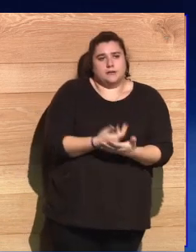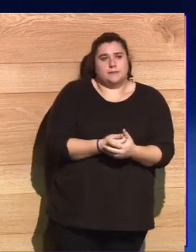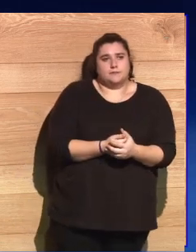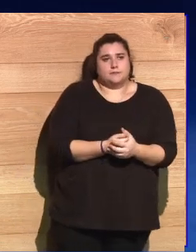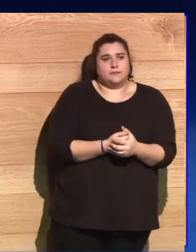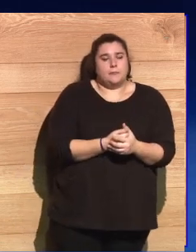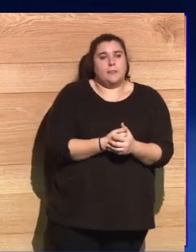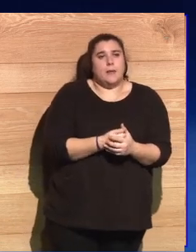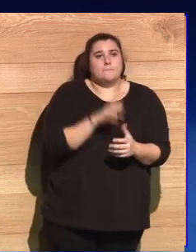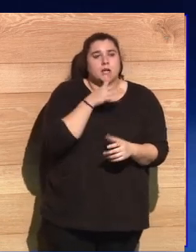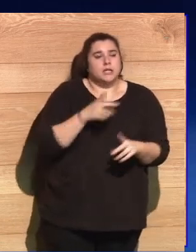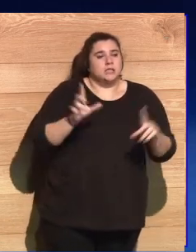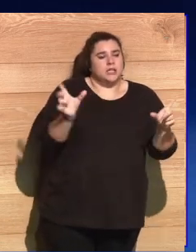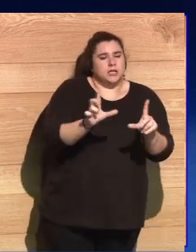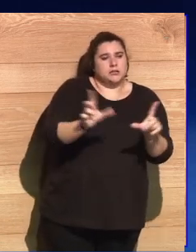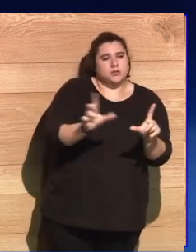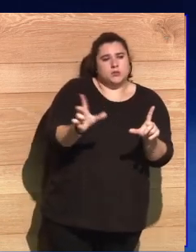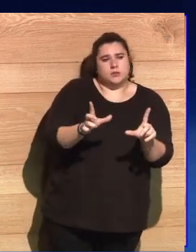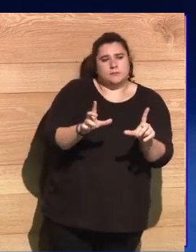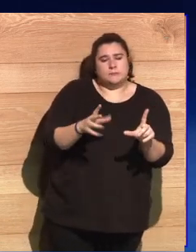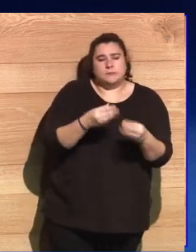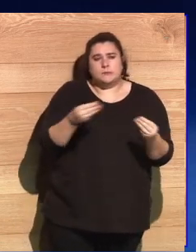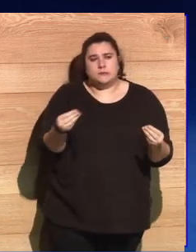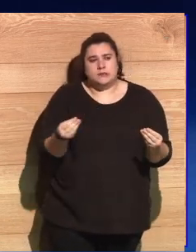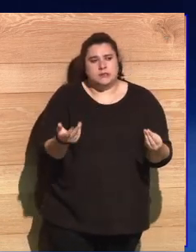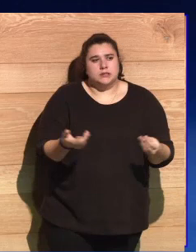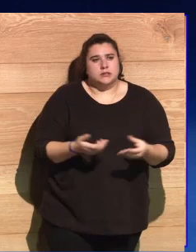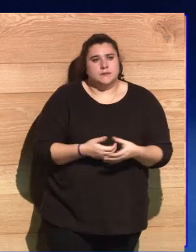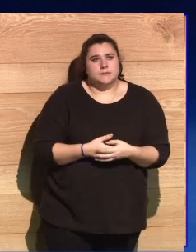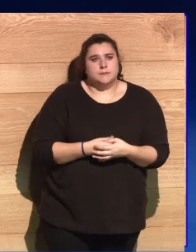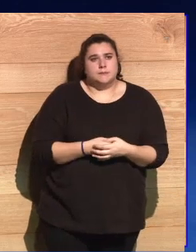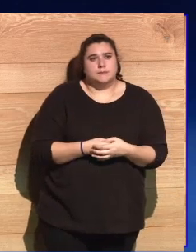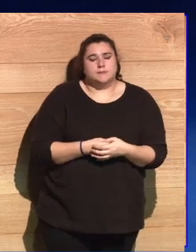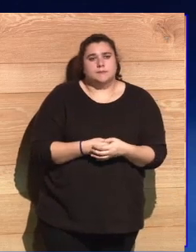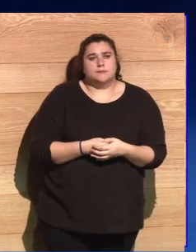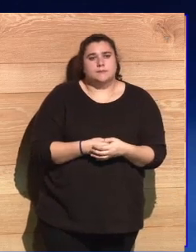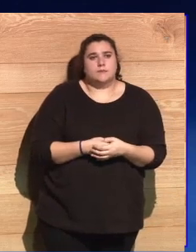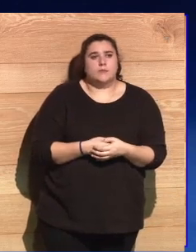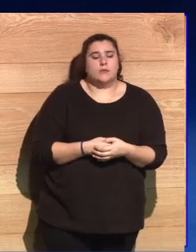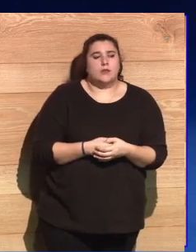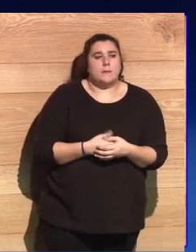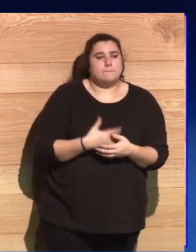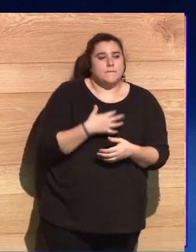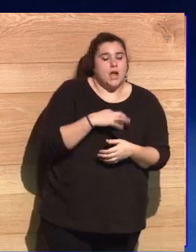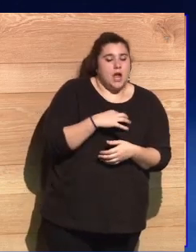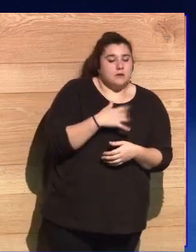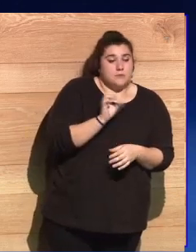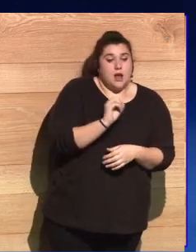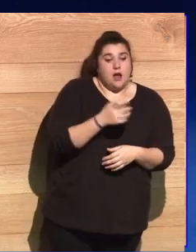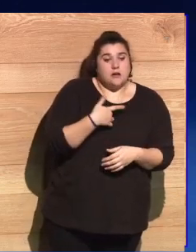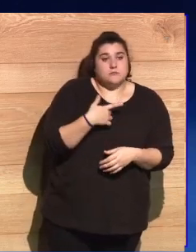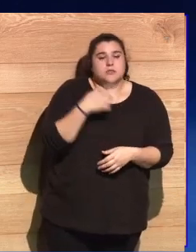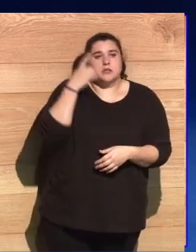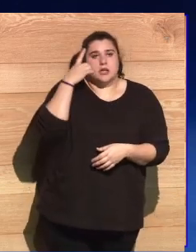TV, you can get things that wouldn't be a movie. Like, I have friends that know me from Yellowstone